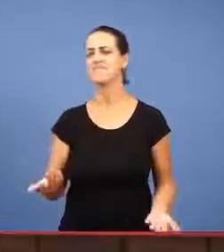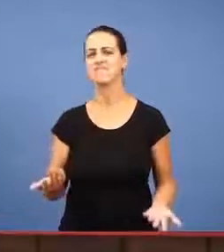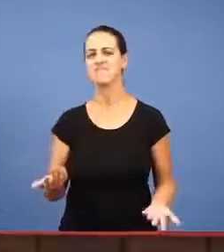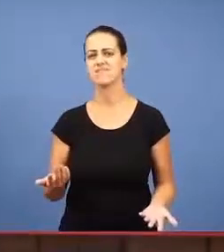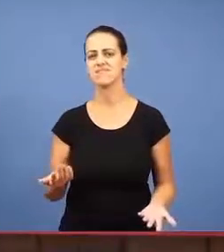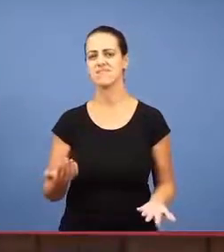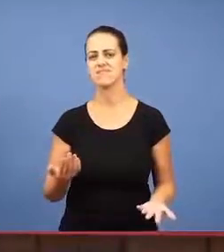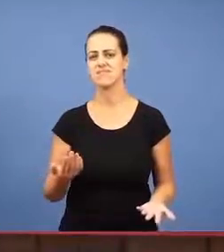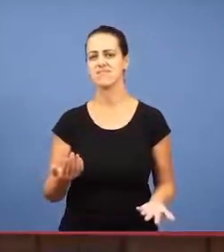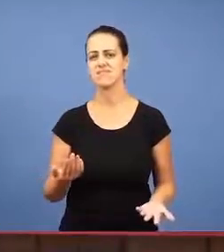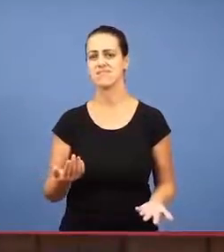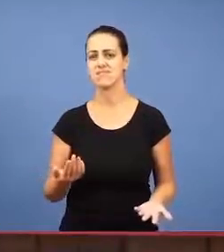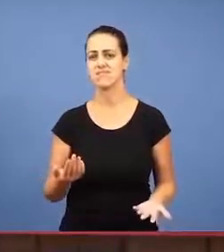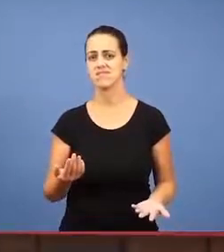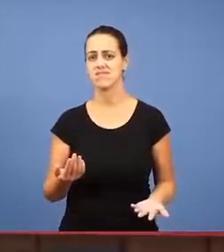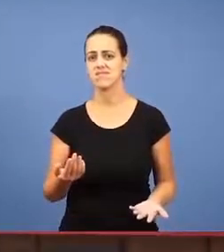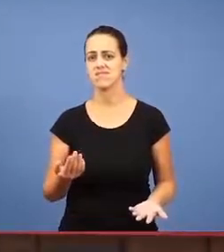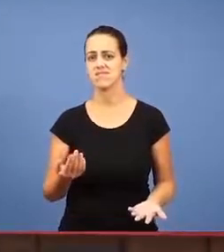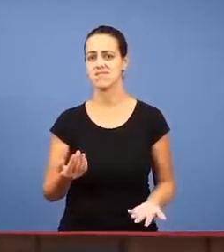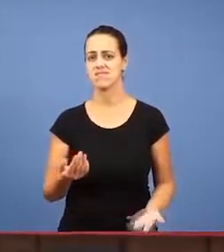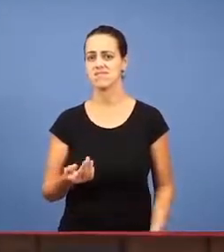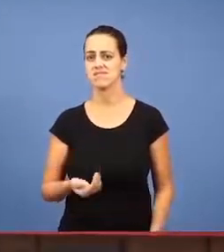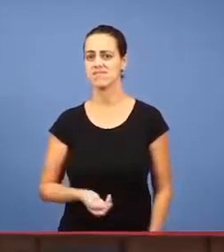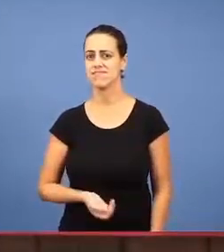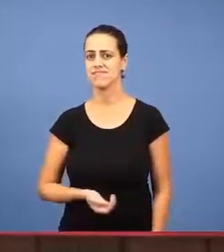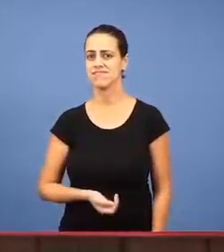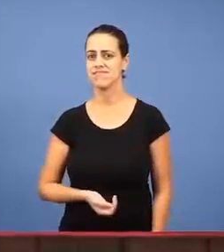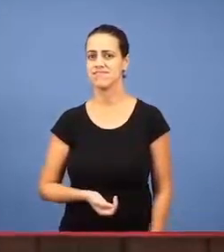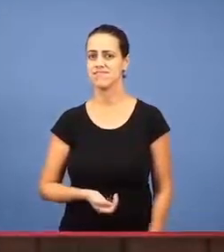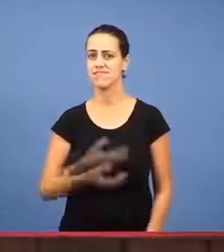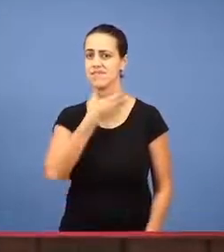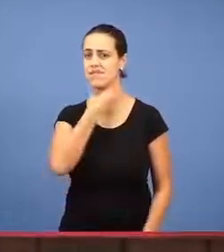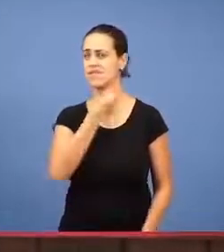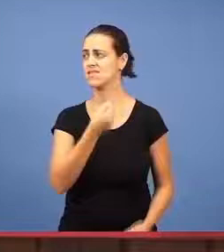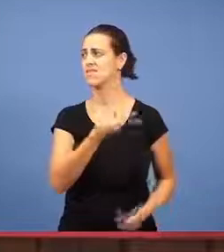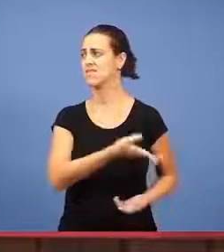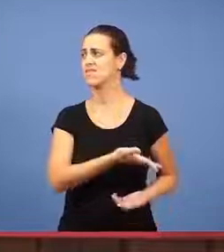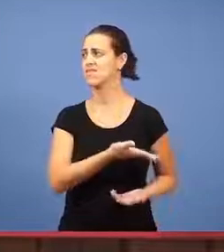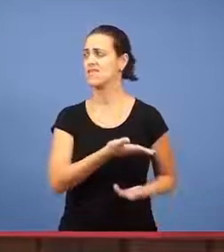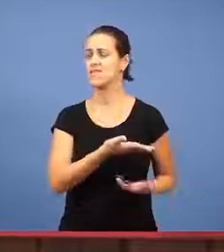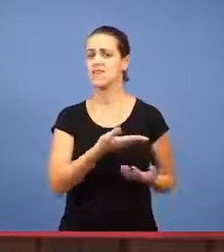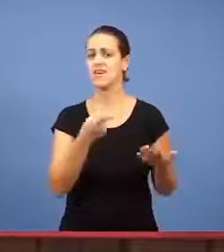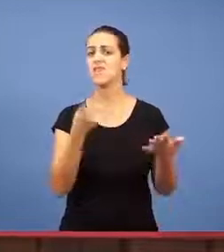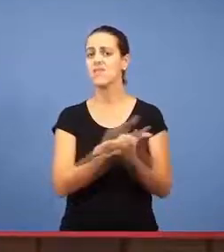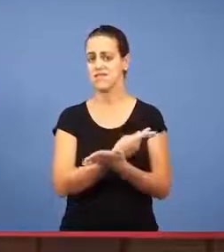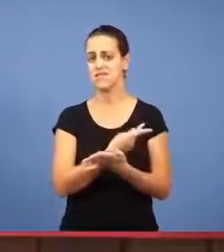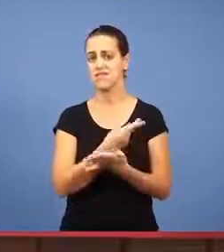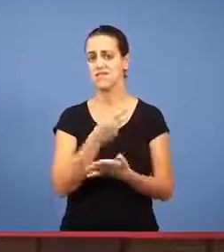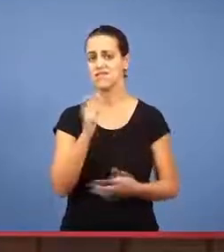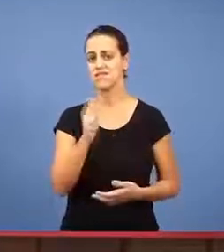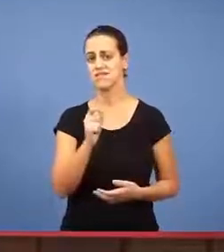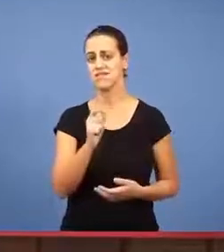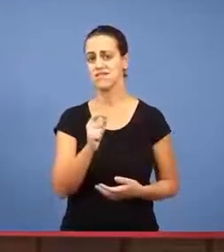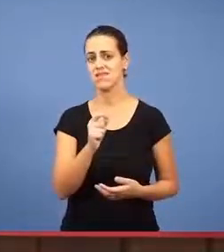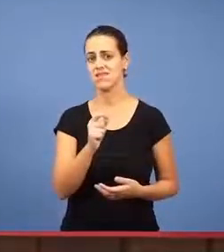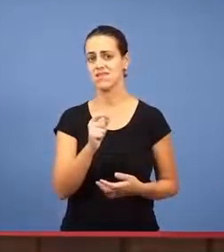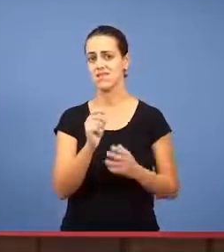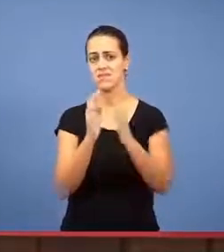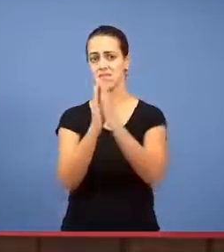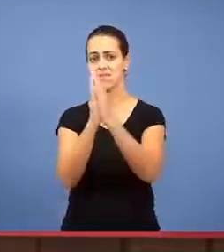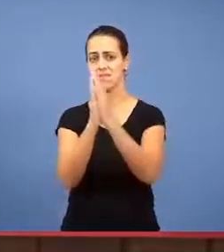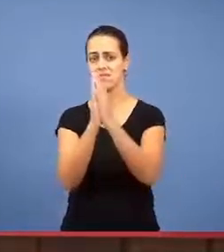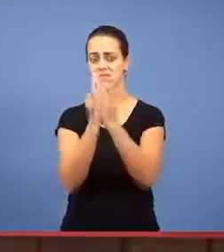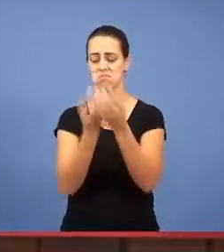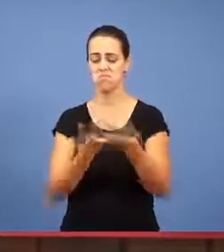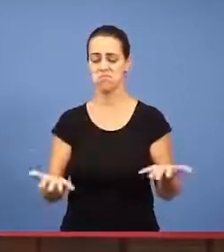presumption, the betrayer is there. So you know what happens? It turns back. The